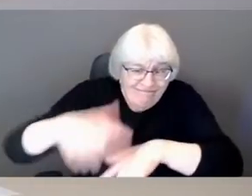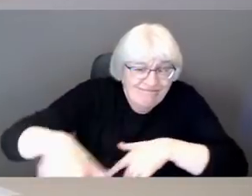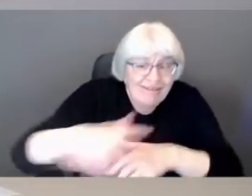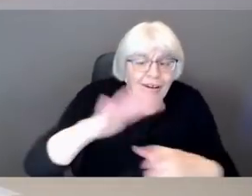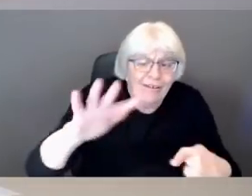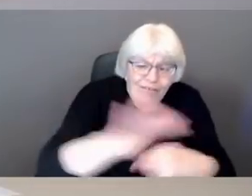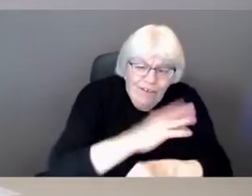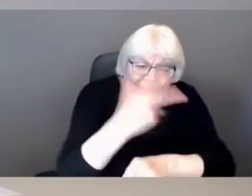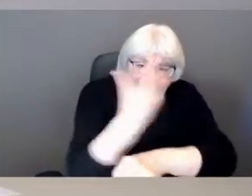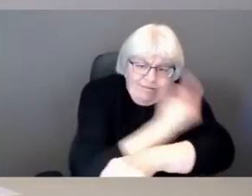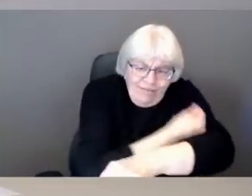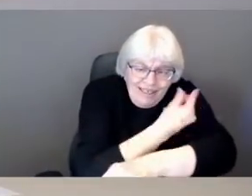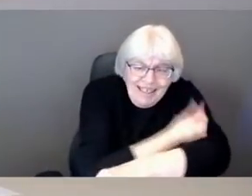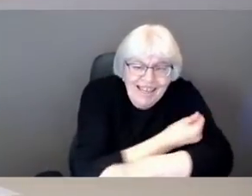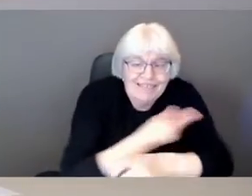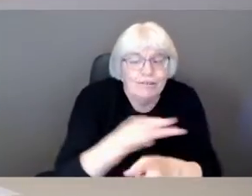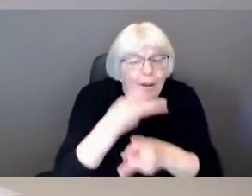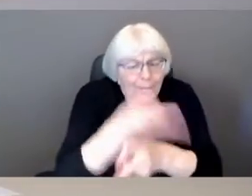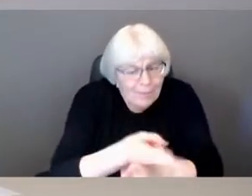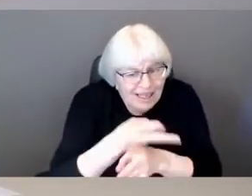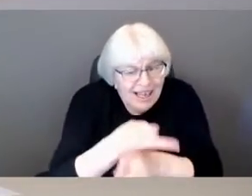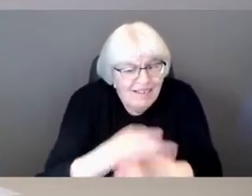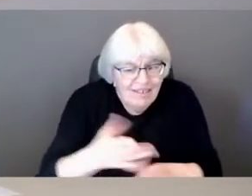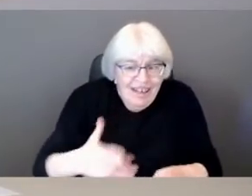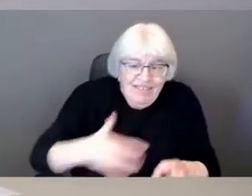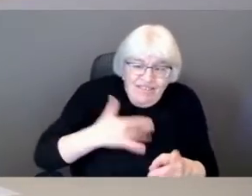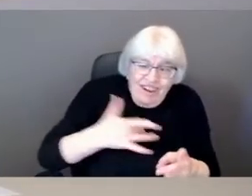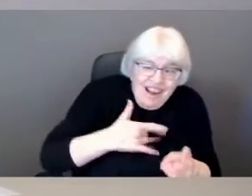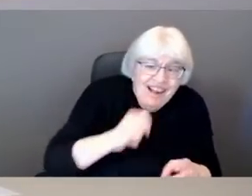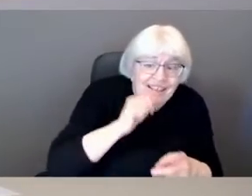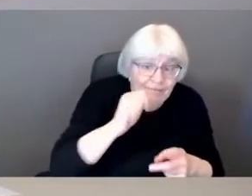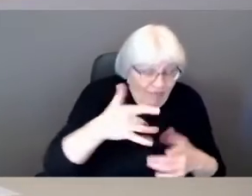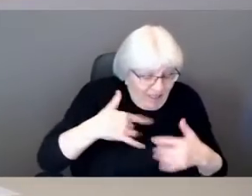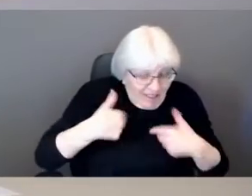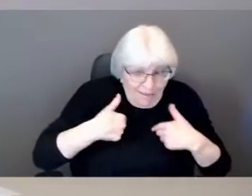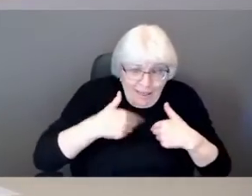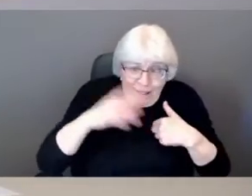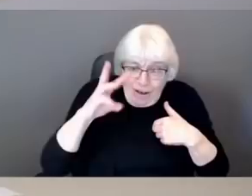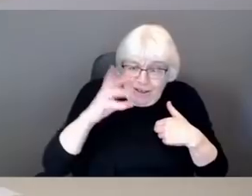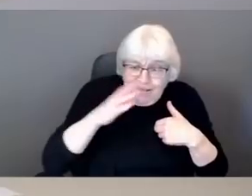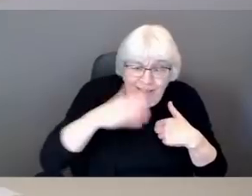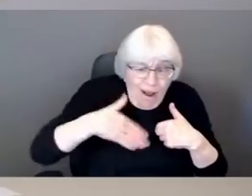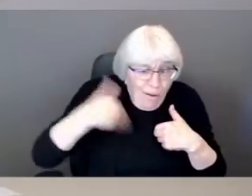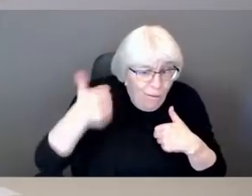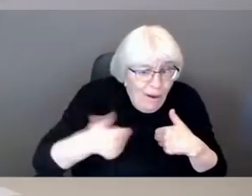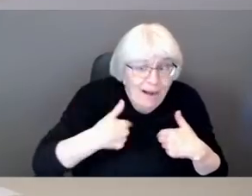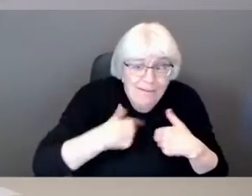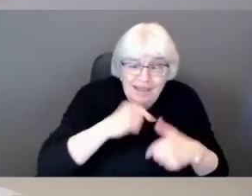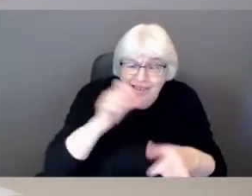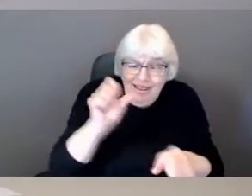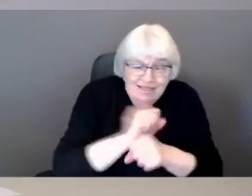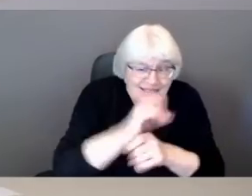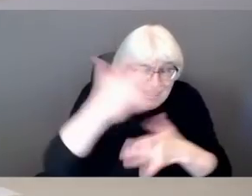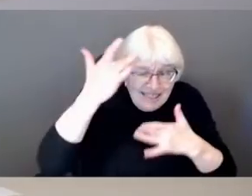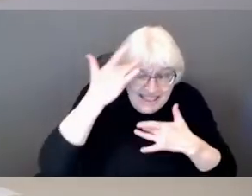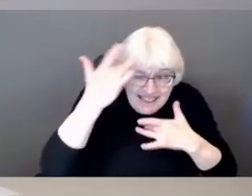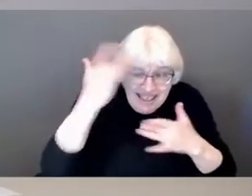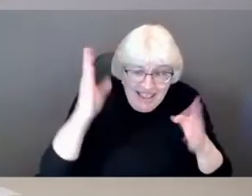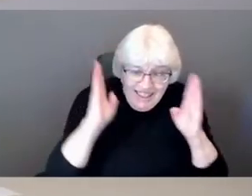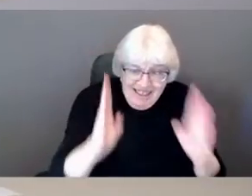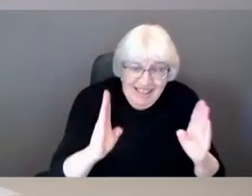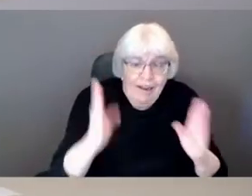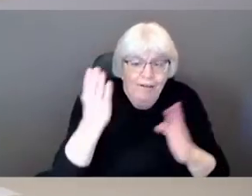symptoms, and then if you have any symptoms in that next 14 days, to make sure you go get tested and don't